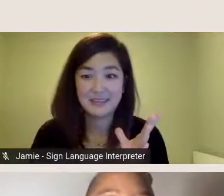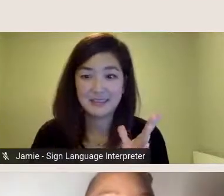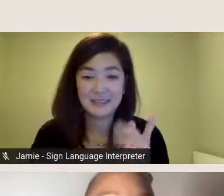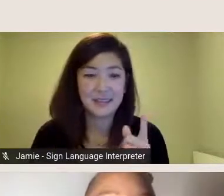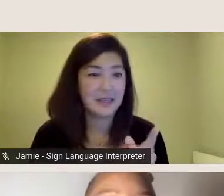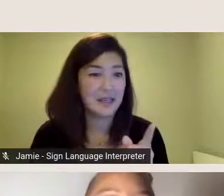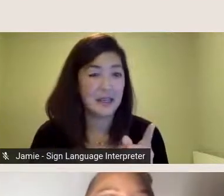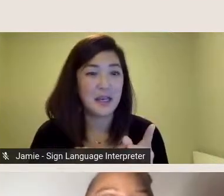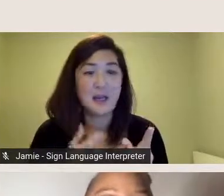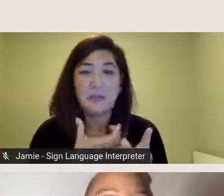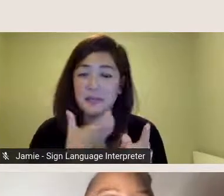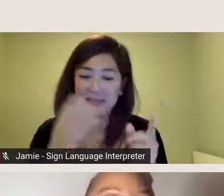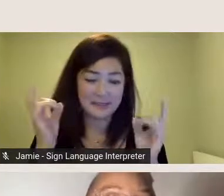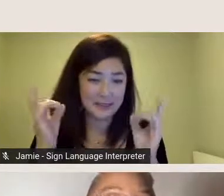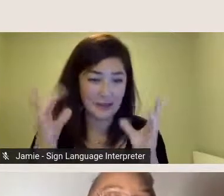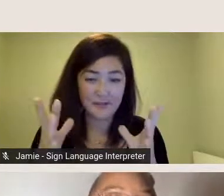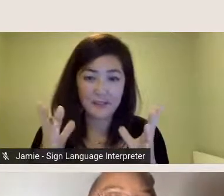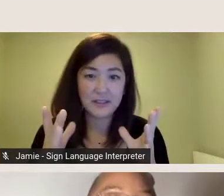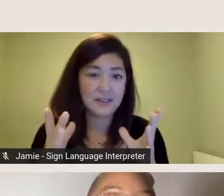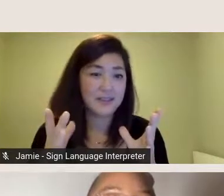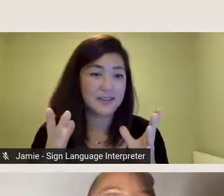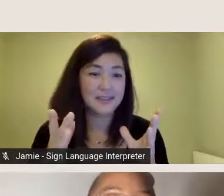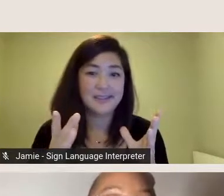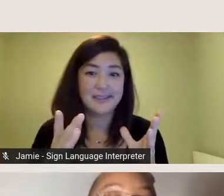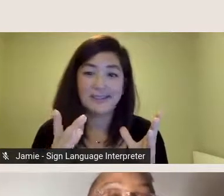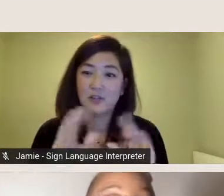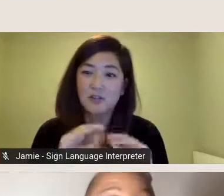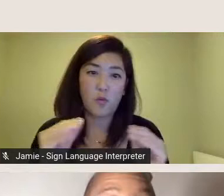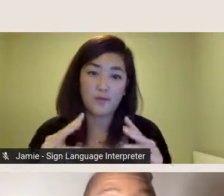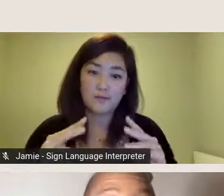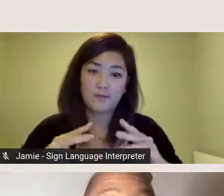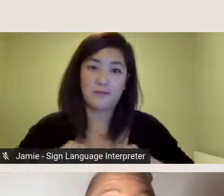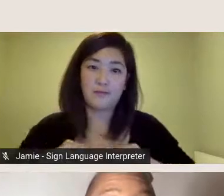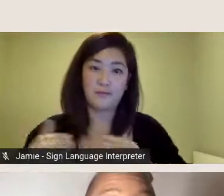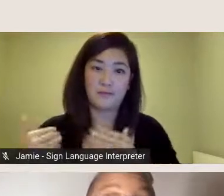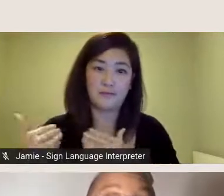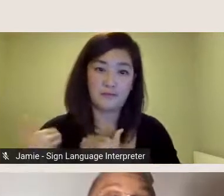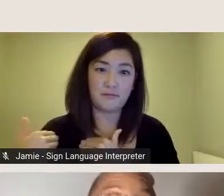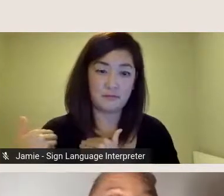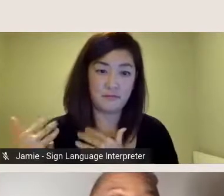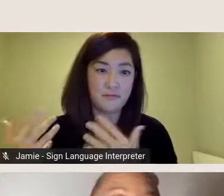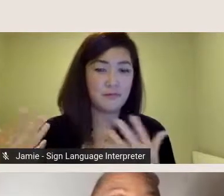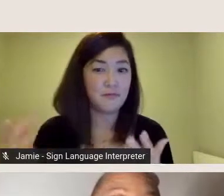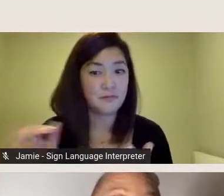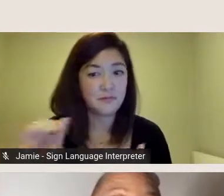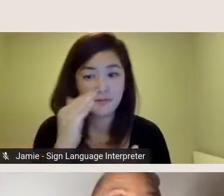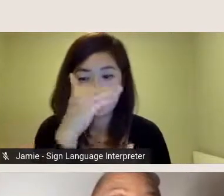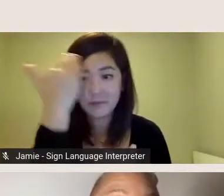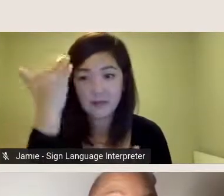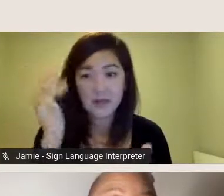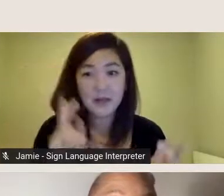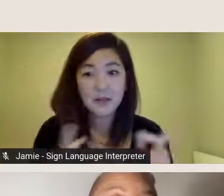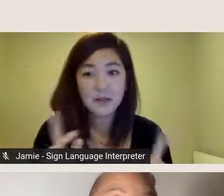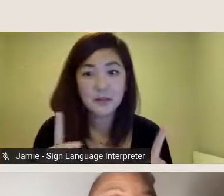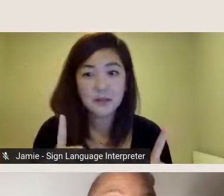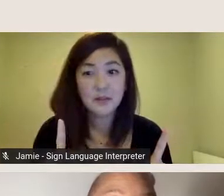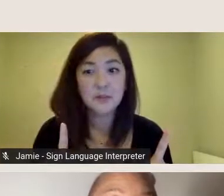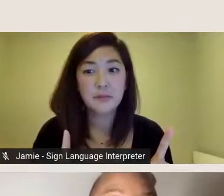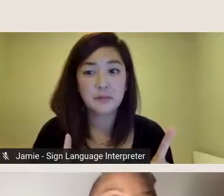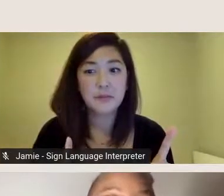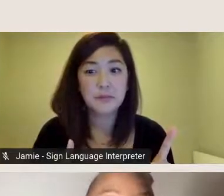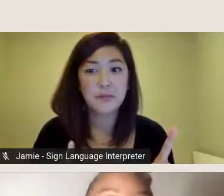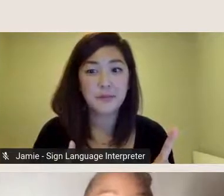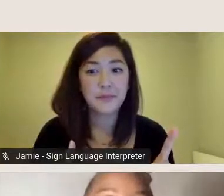police violence, another case where there's a lack of accountability, another case where Black people are told it's too dark to see